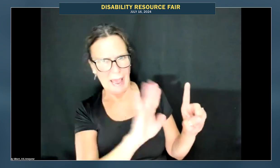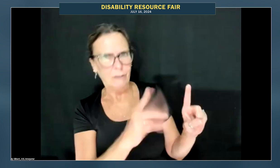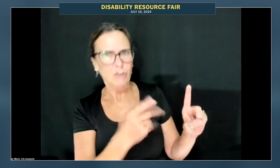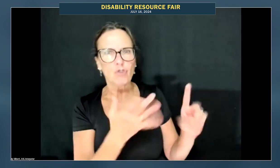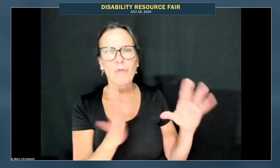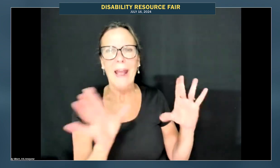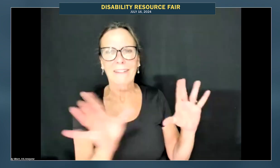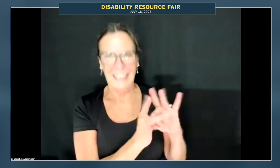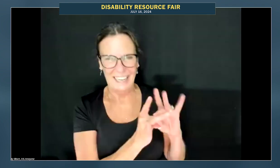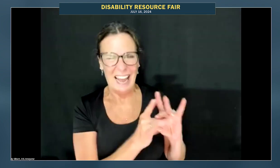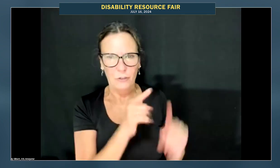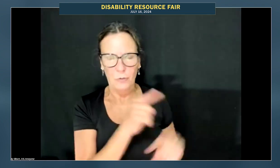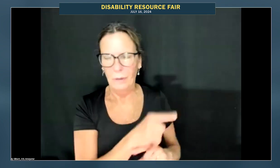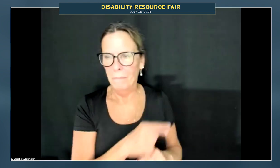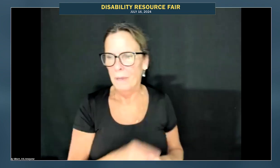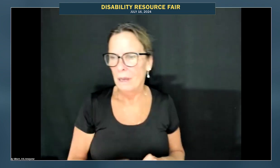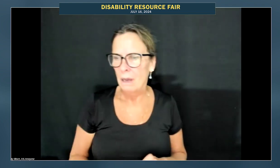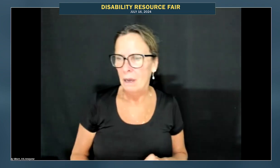with him.